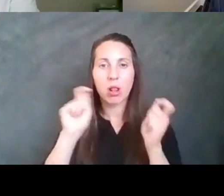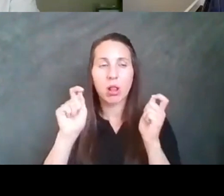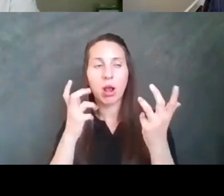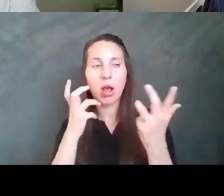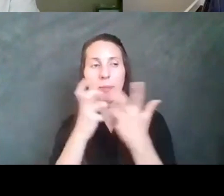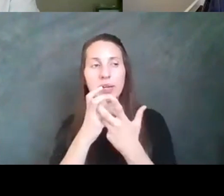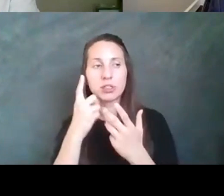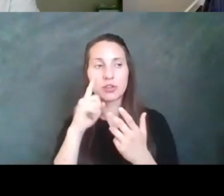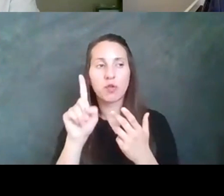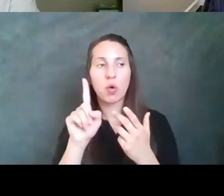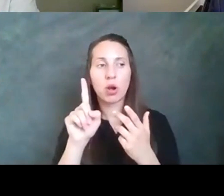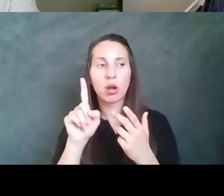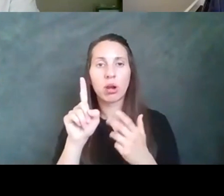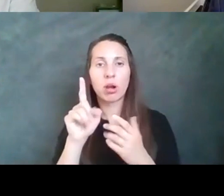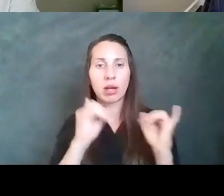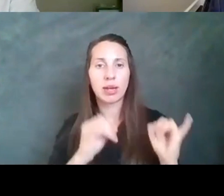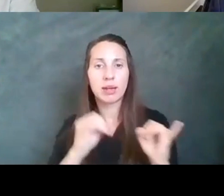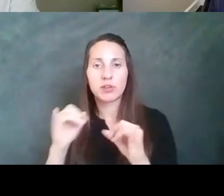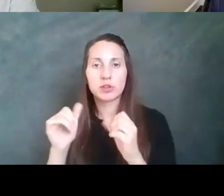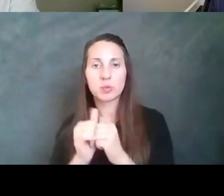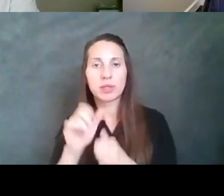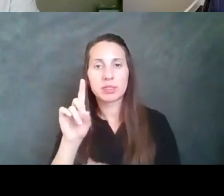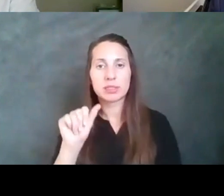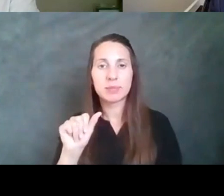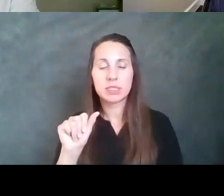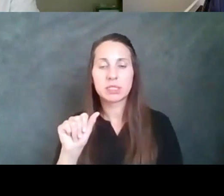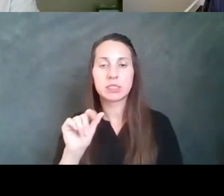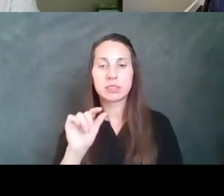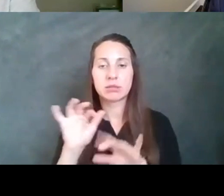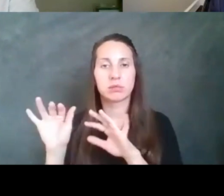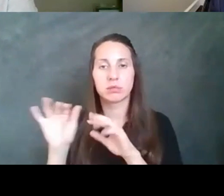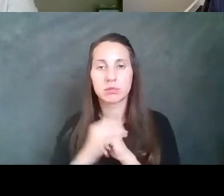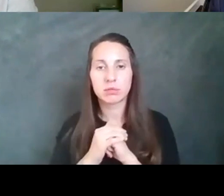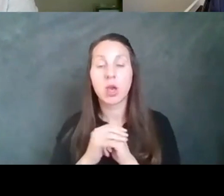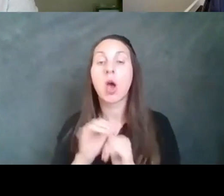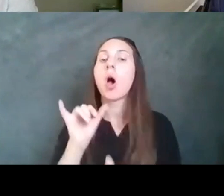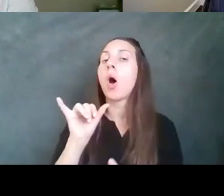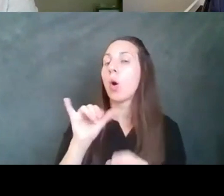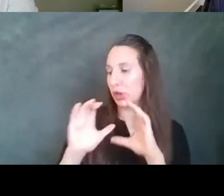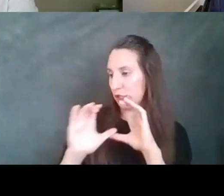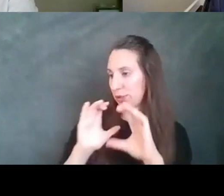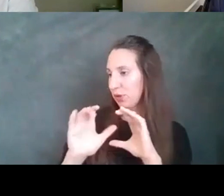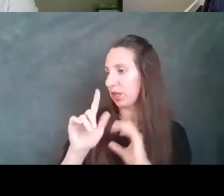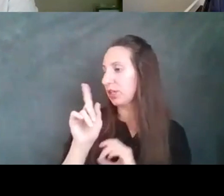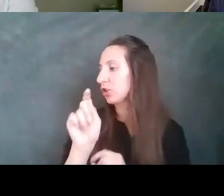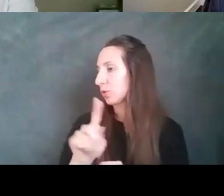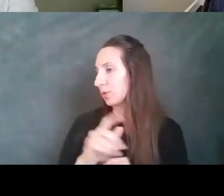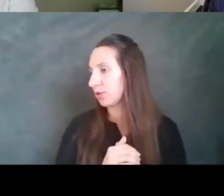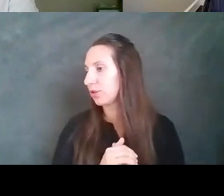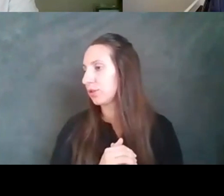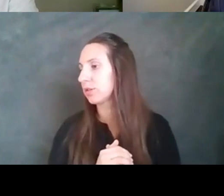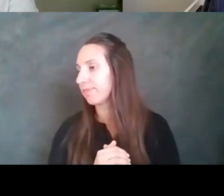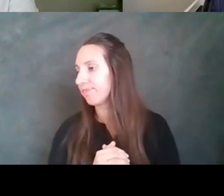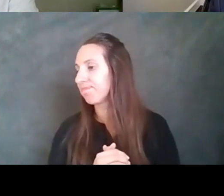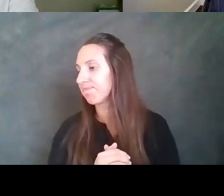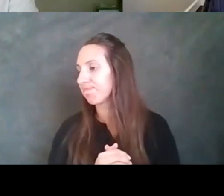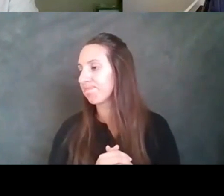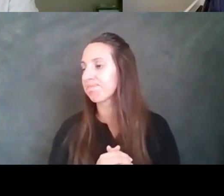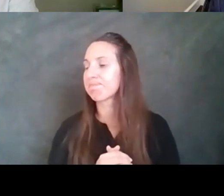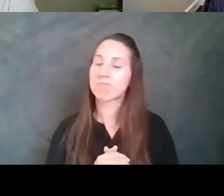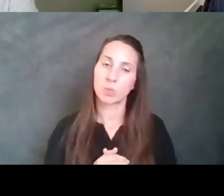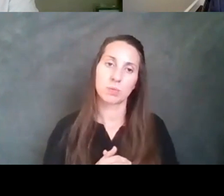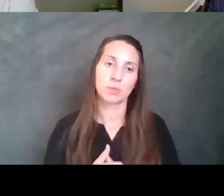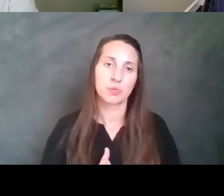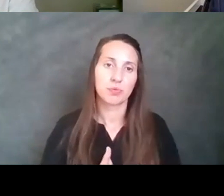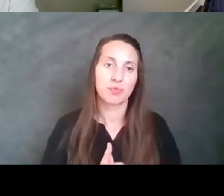individual disabilities is the lead-in. The communications question. Yeah. But I broadened it so that